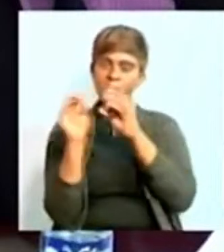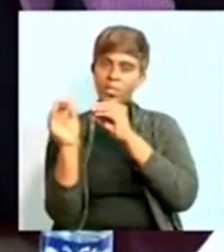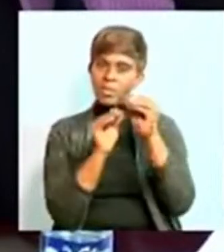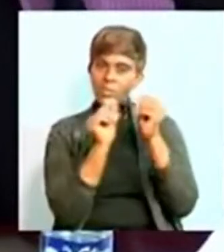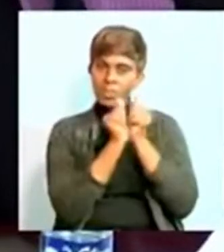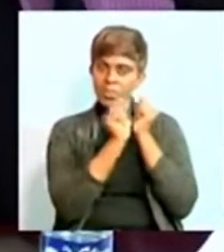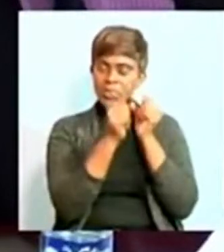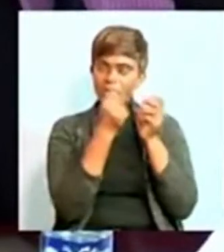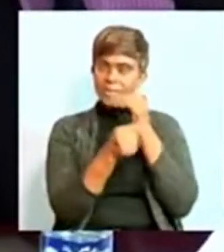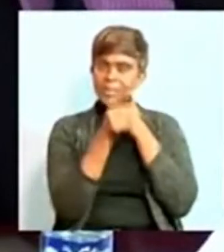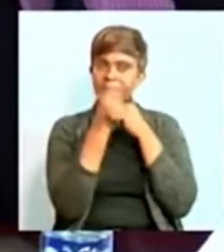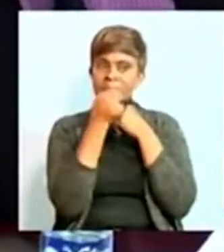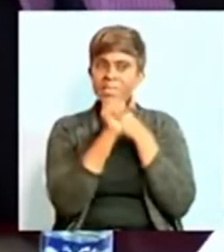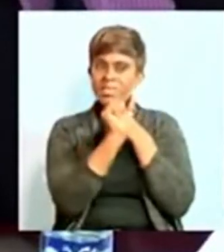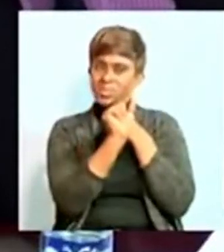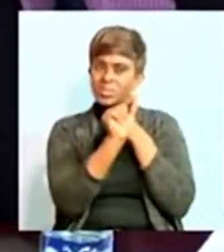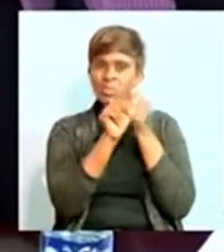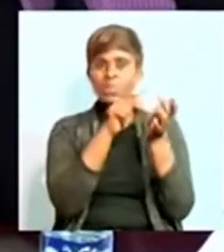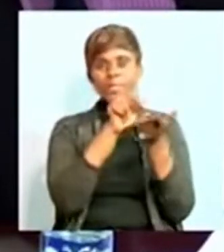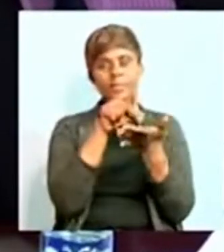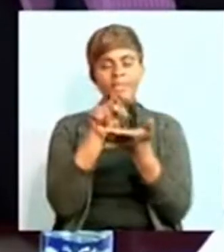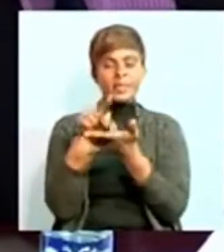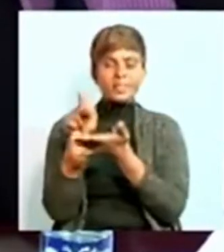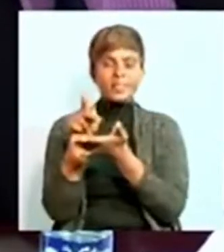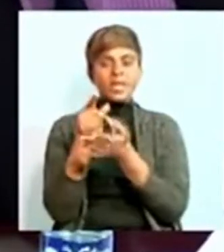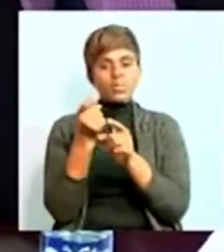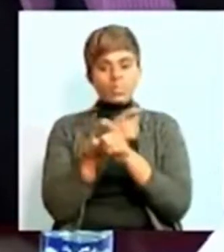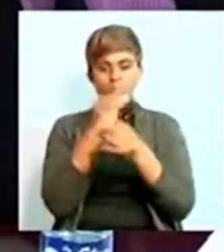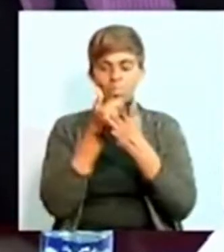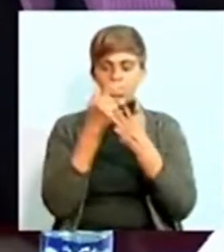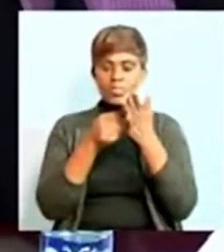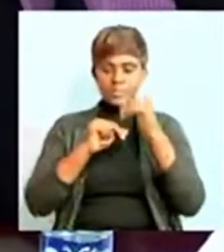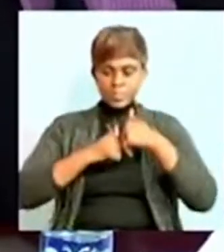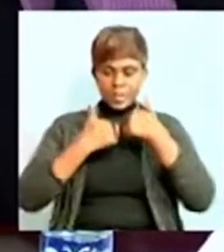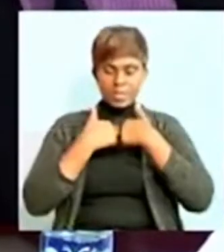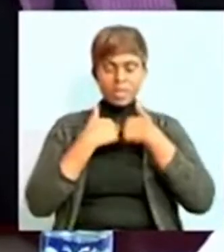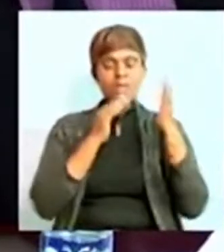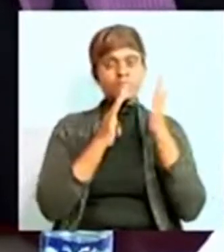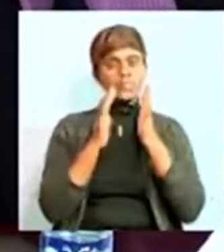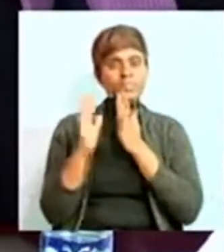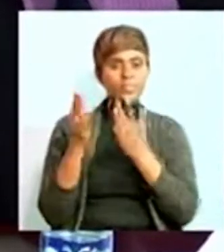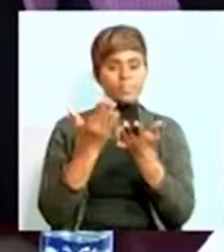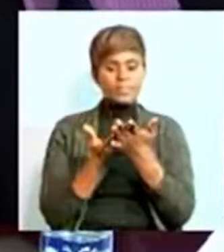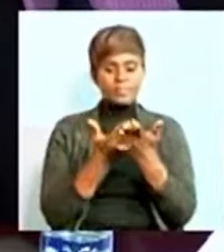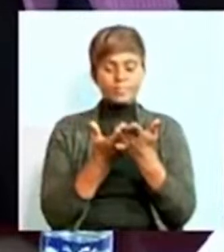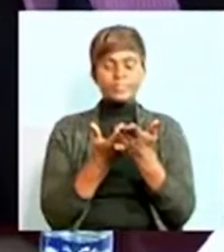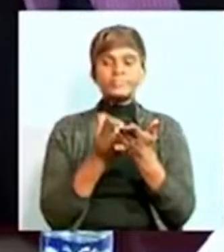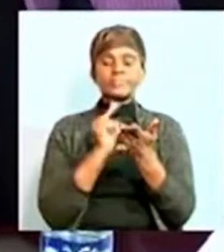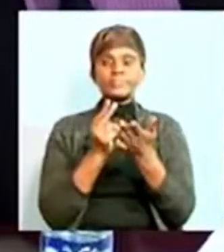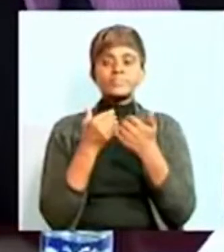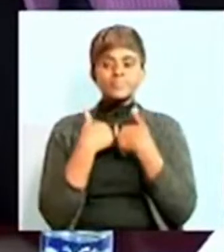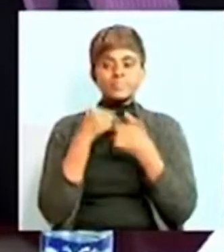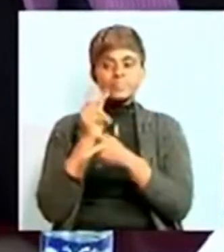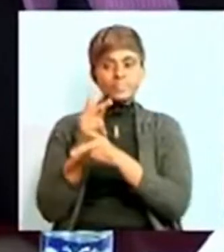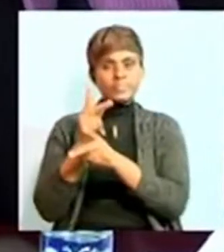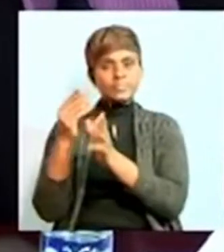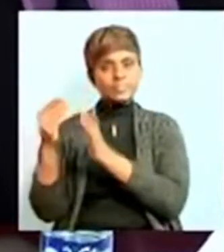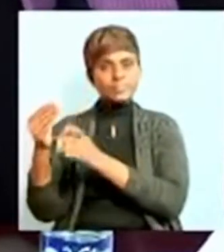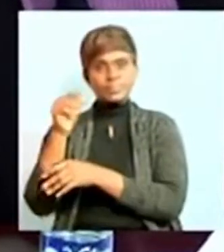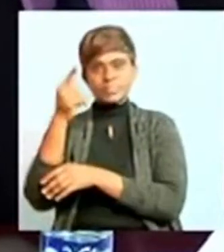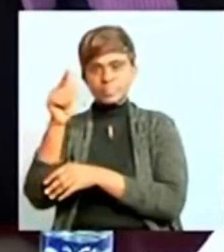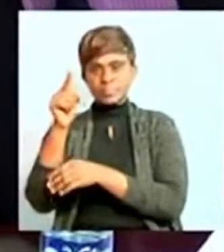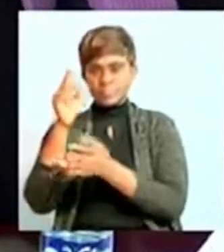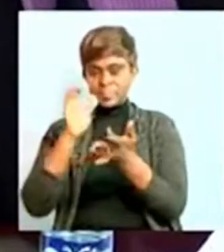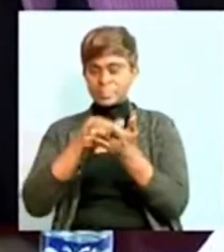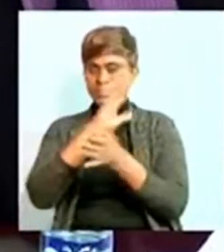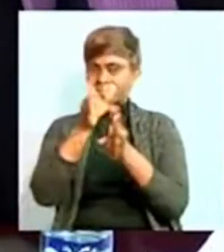is saying mean payments, out of what we have planned, we have set aside the 21,000